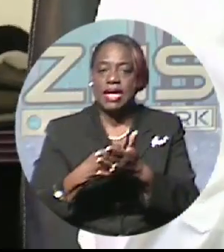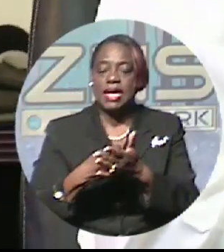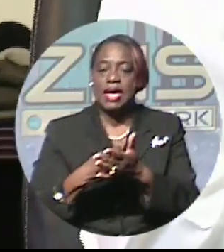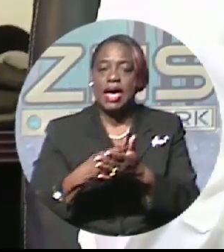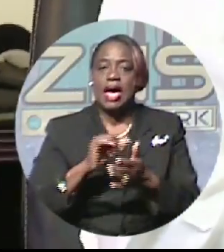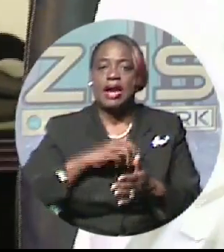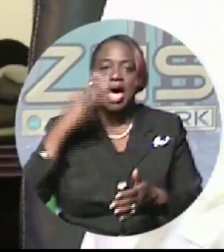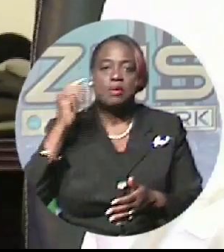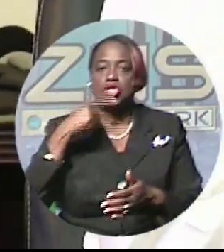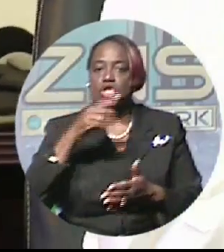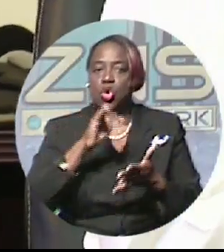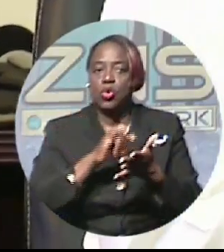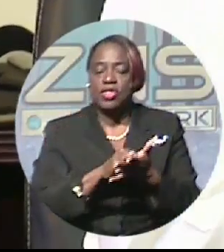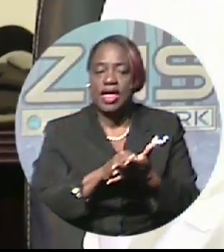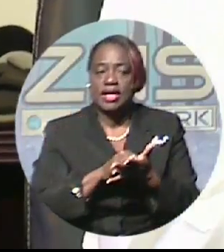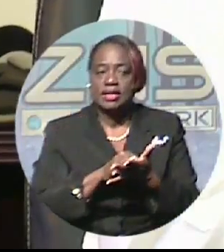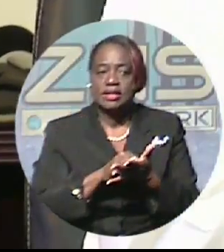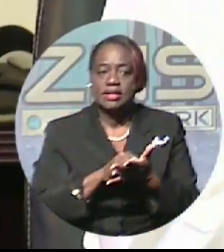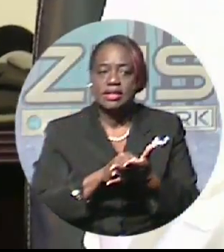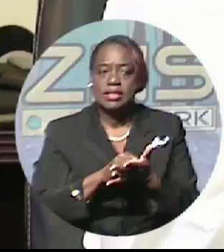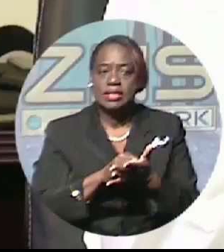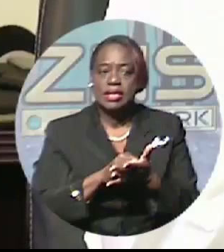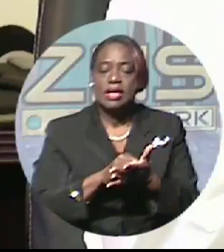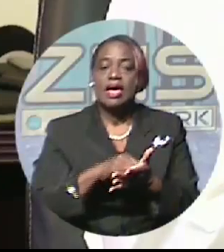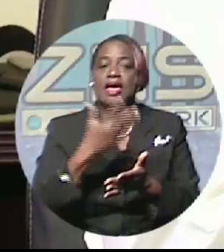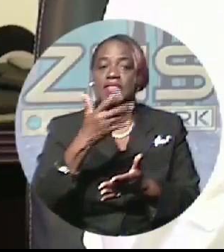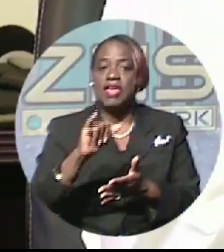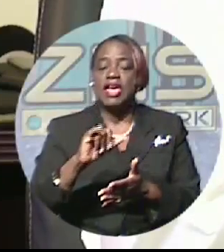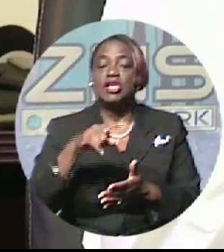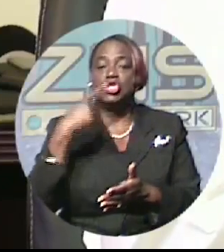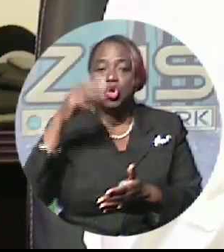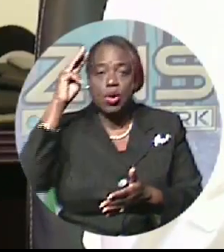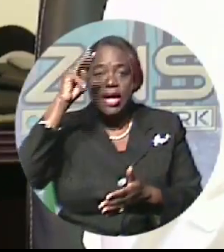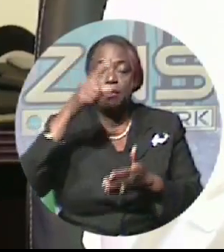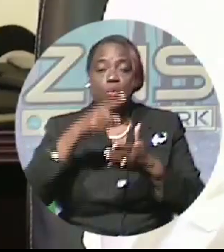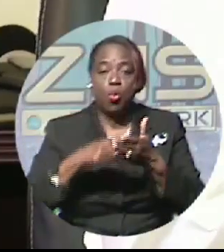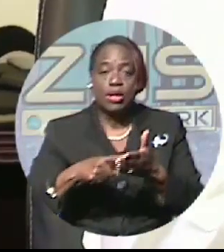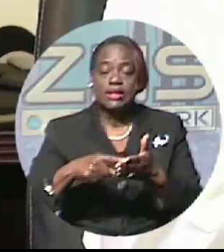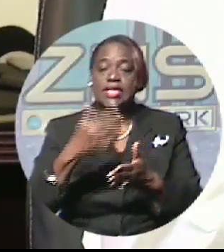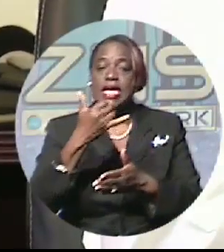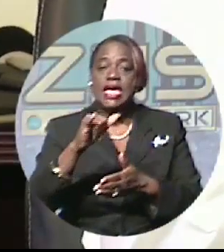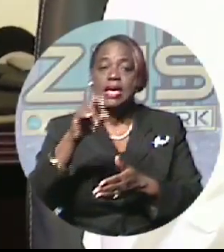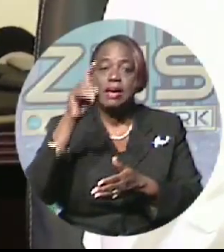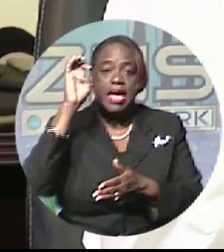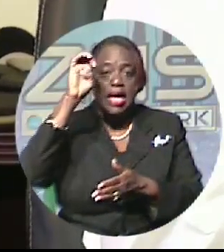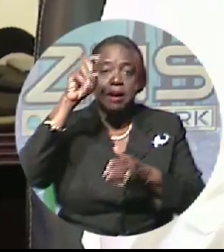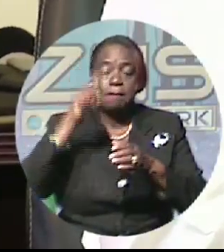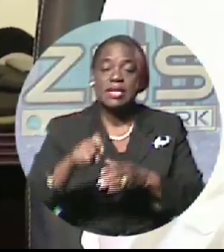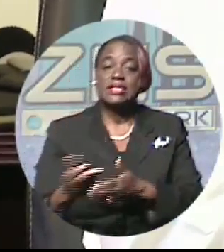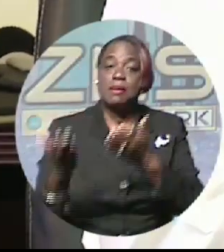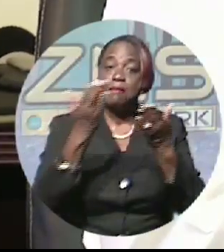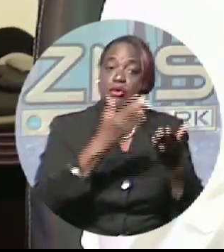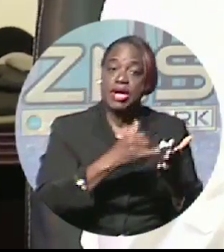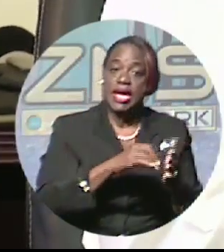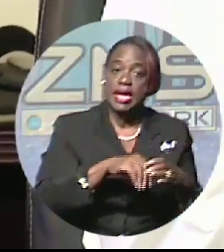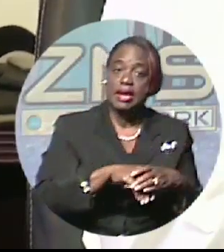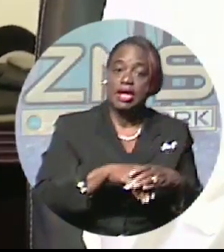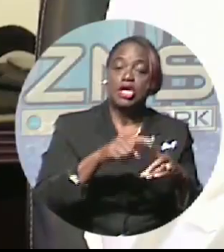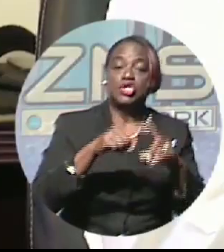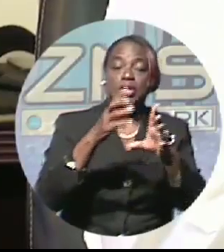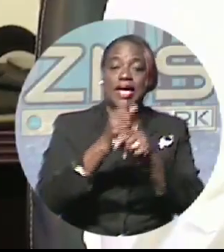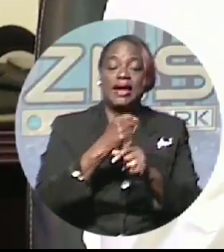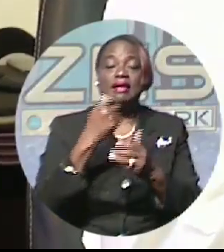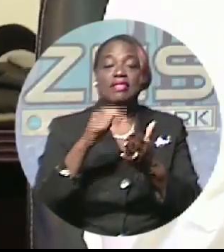that they had recited to him what he had to bring in to be able to get the subsidy check. And as it turns